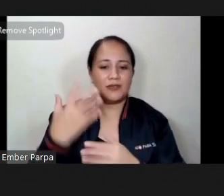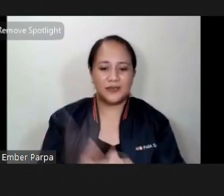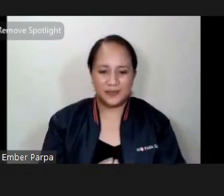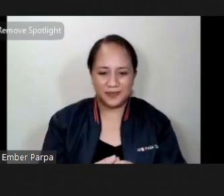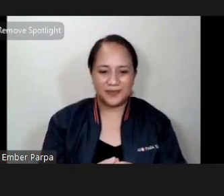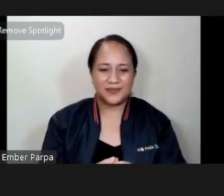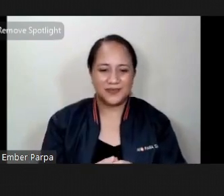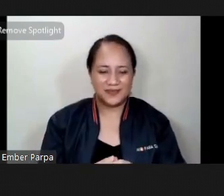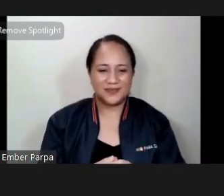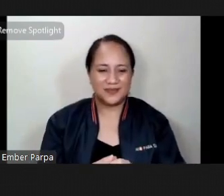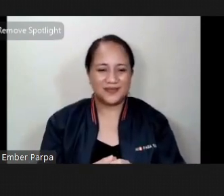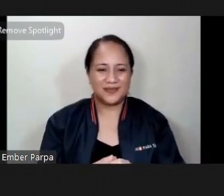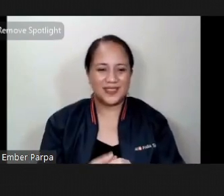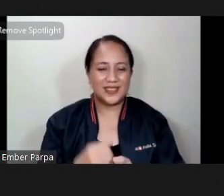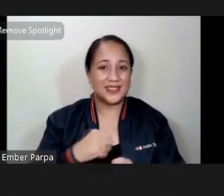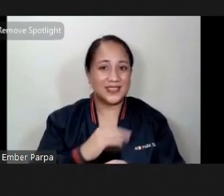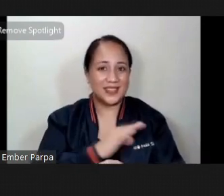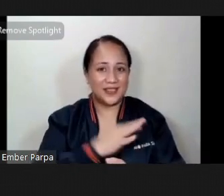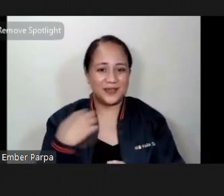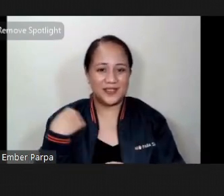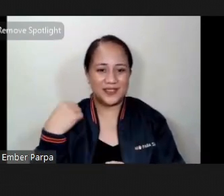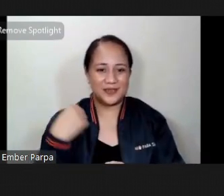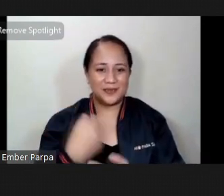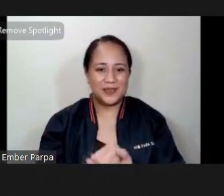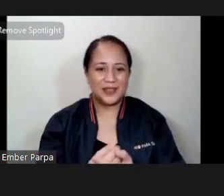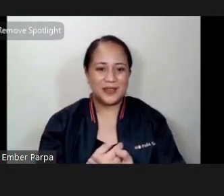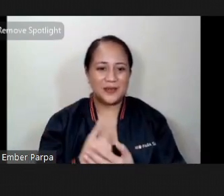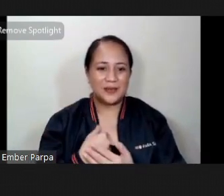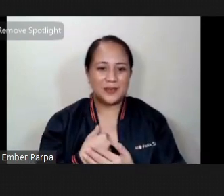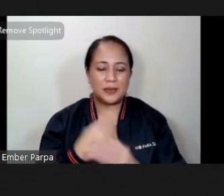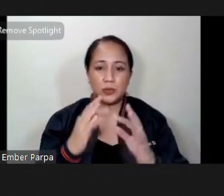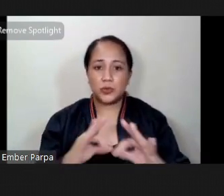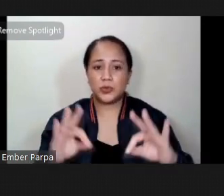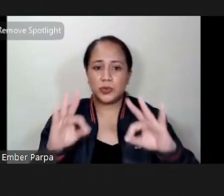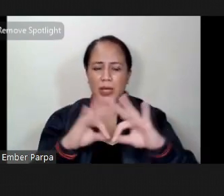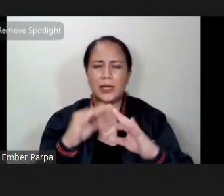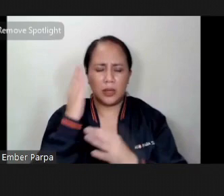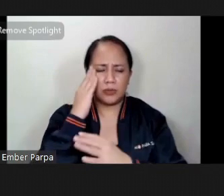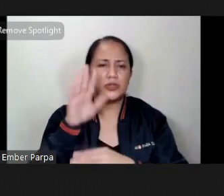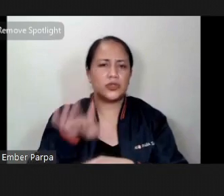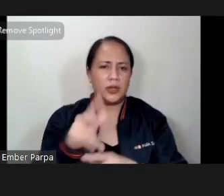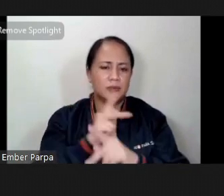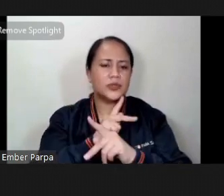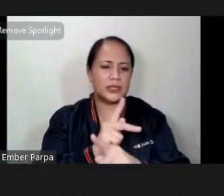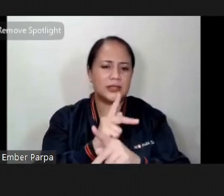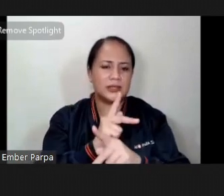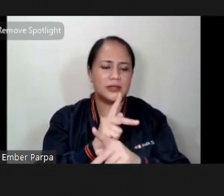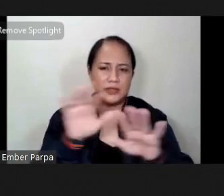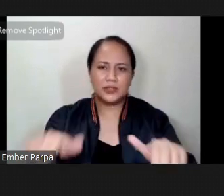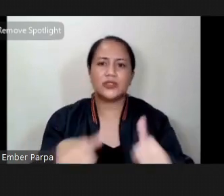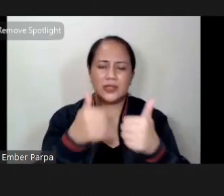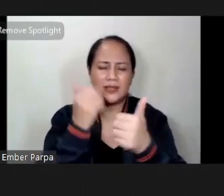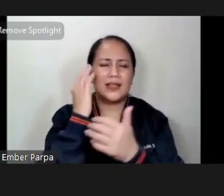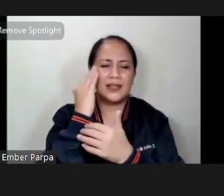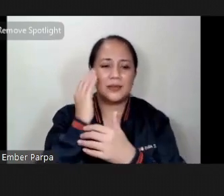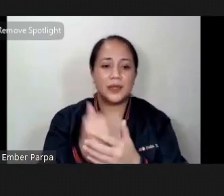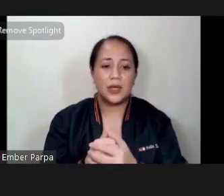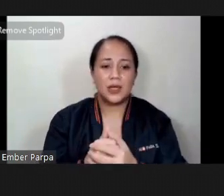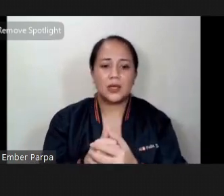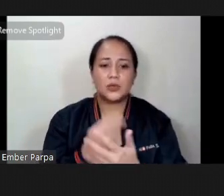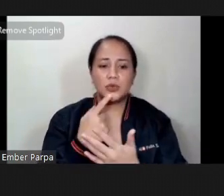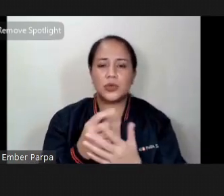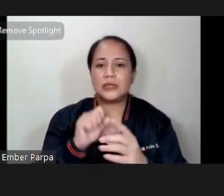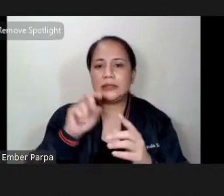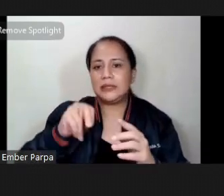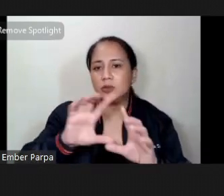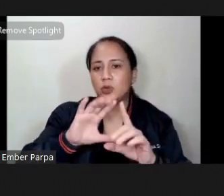and volunteers. From my work with UNICEF, I know that child protection is very challenging. It takes a whole